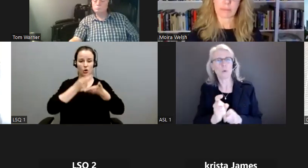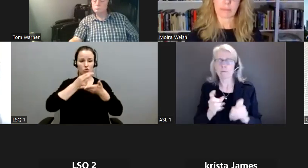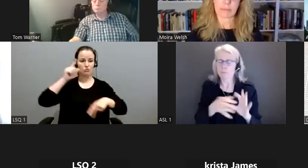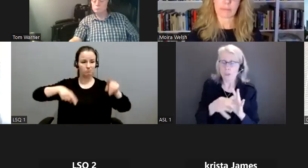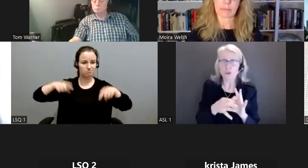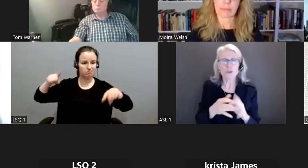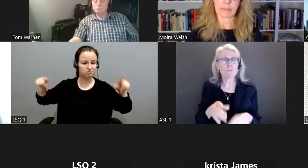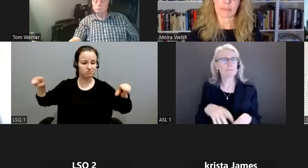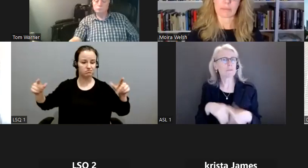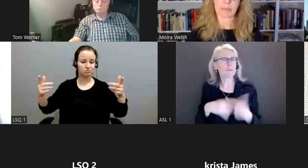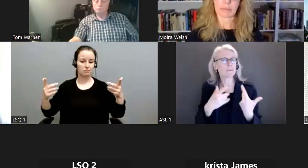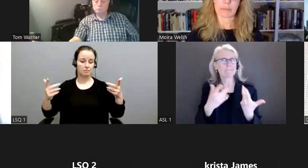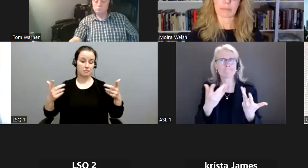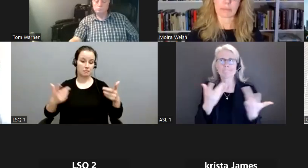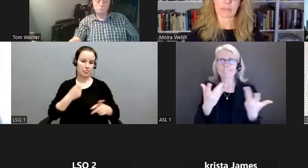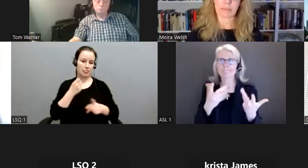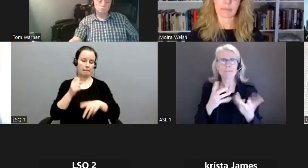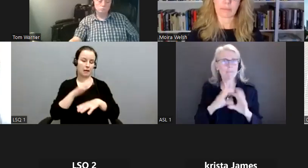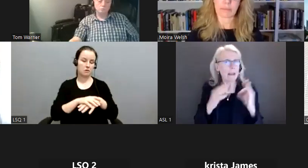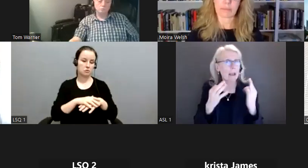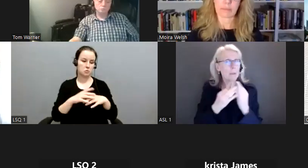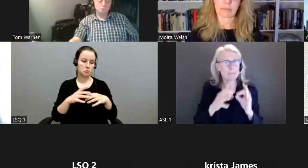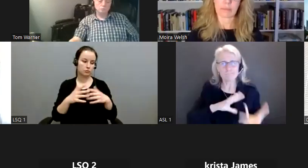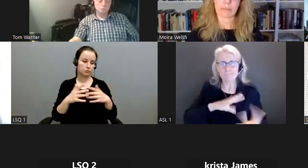has broken the family